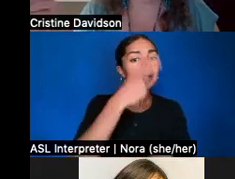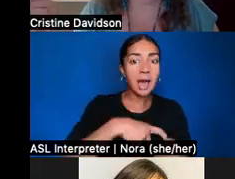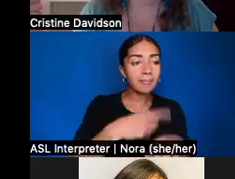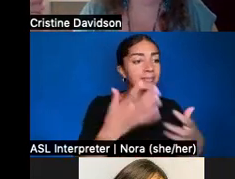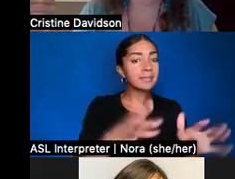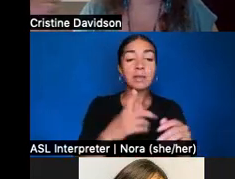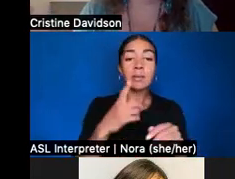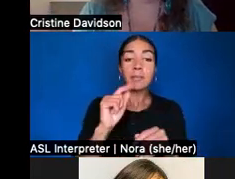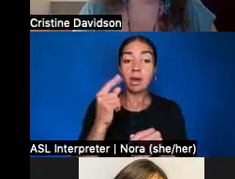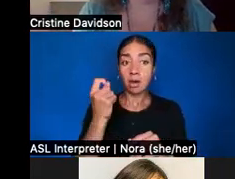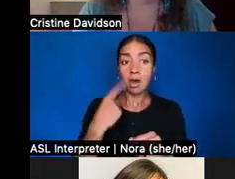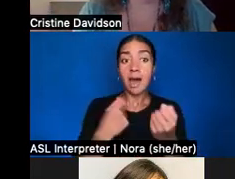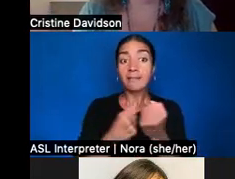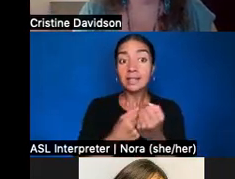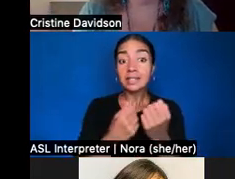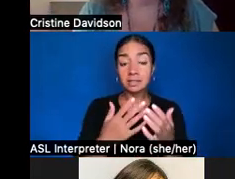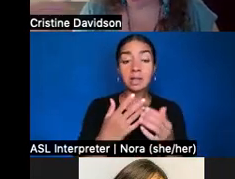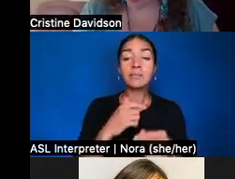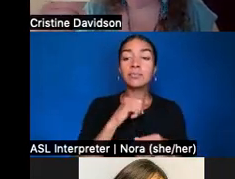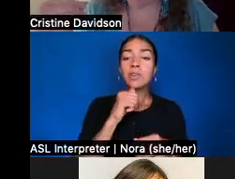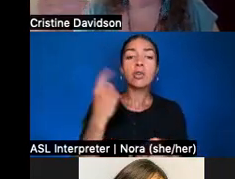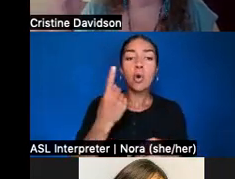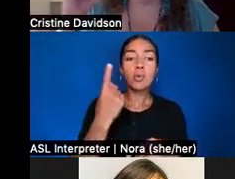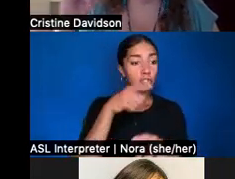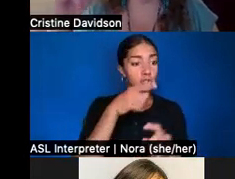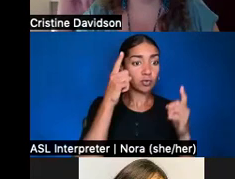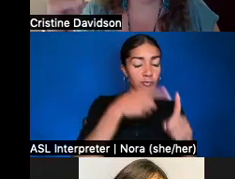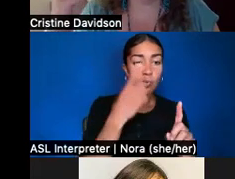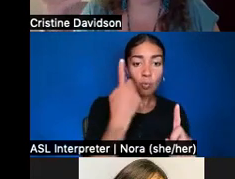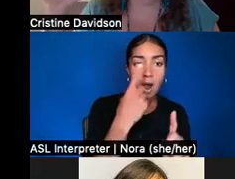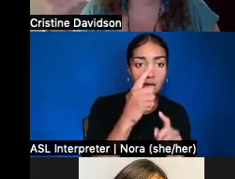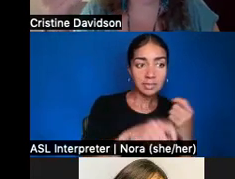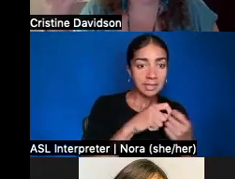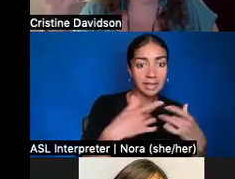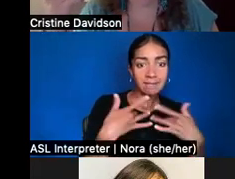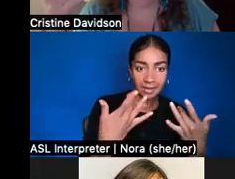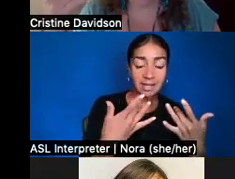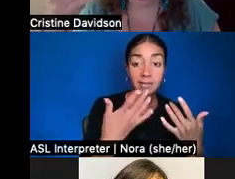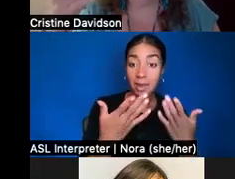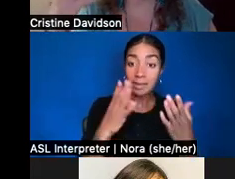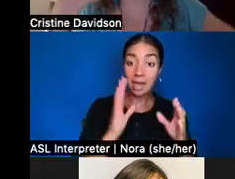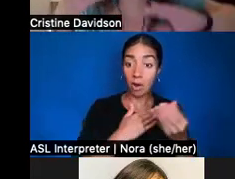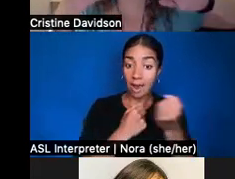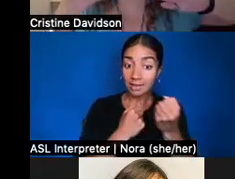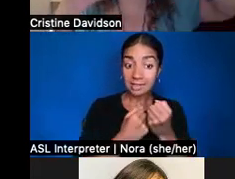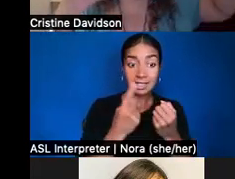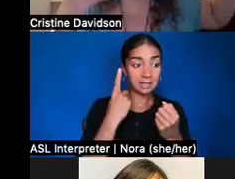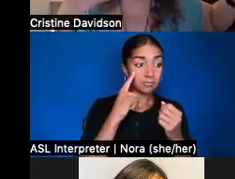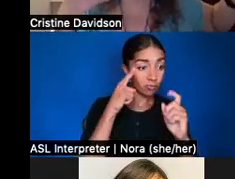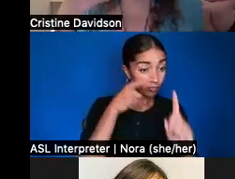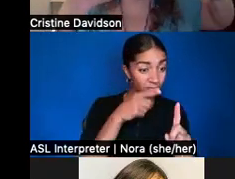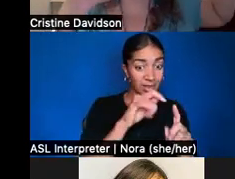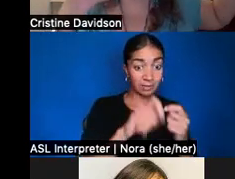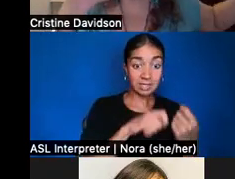and a lot of times for us in Indian country. Our advocacy may be for that right now incident and also